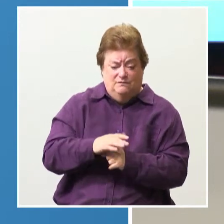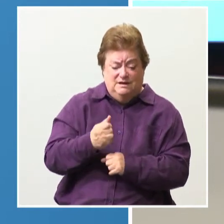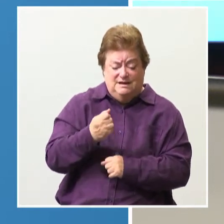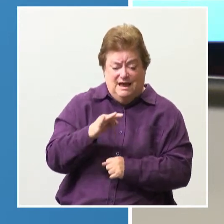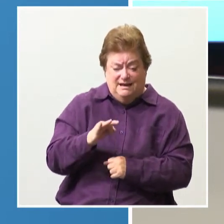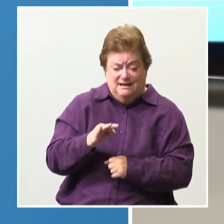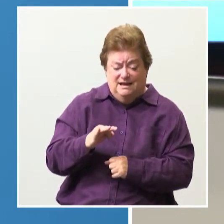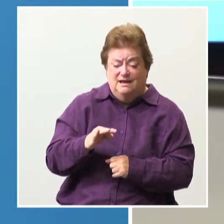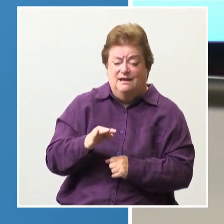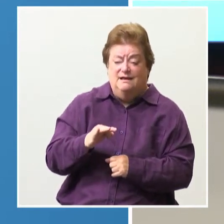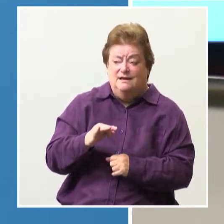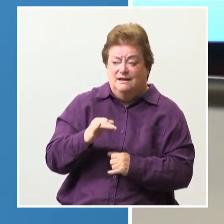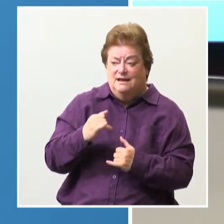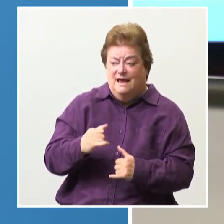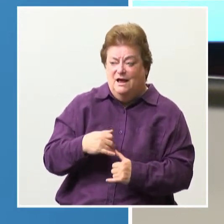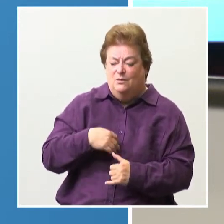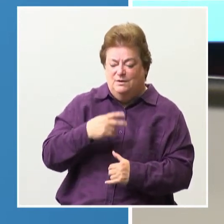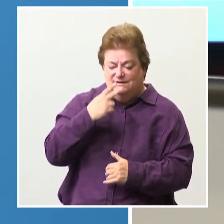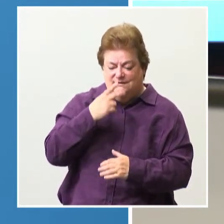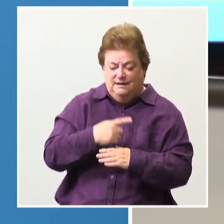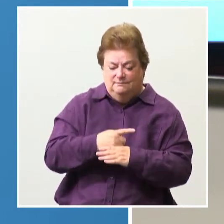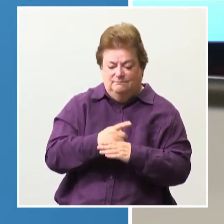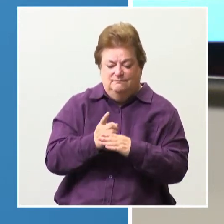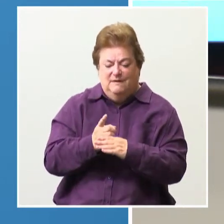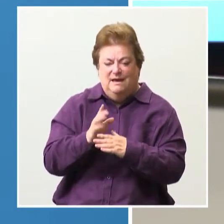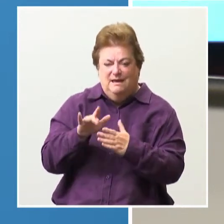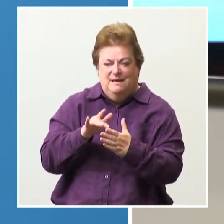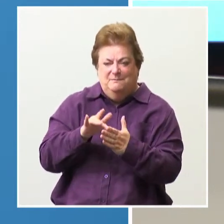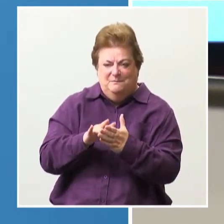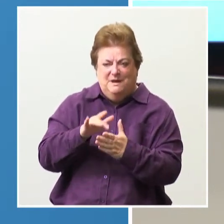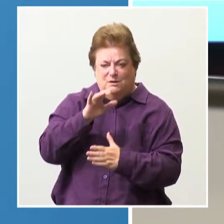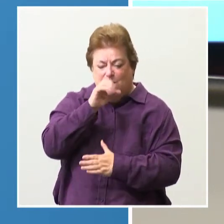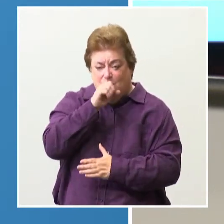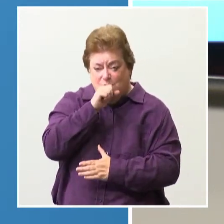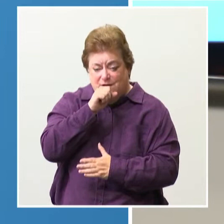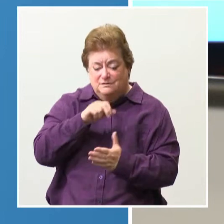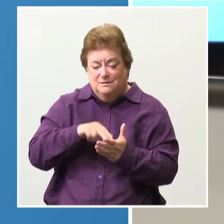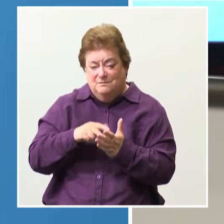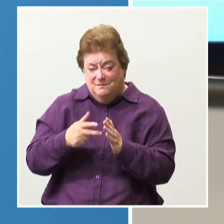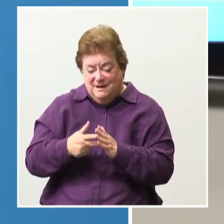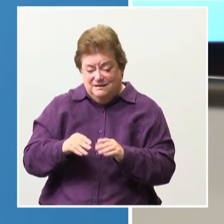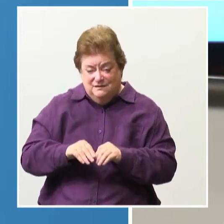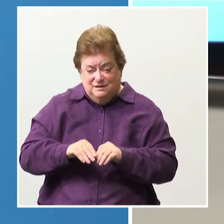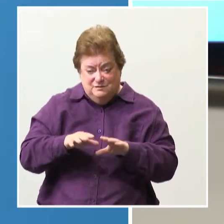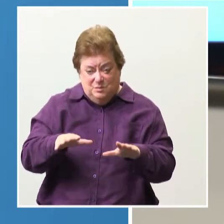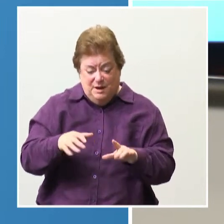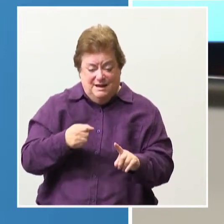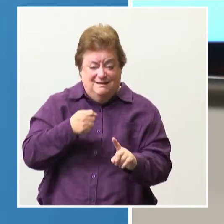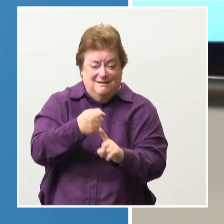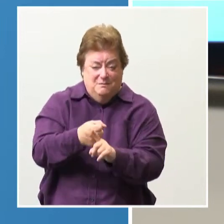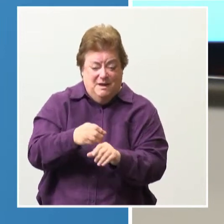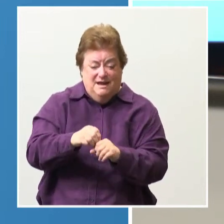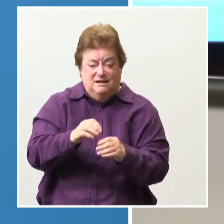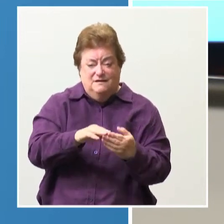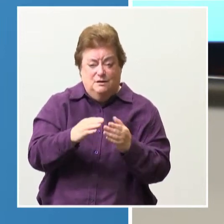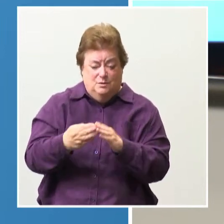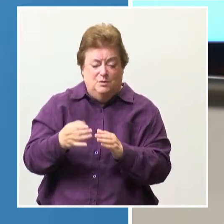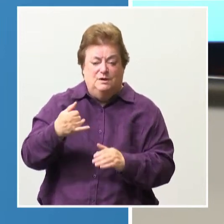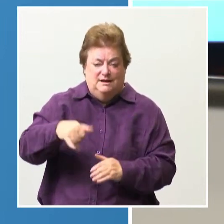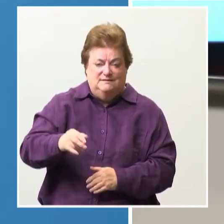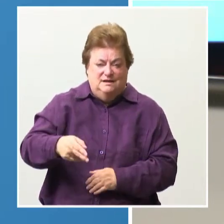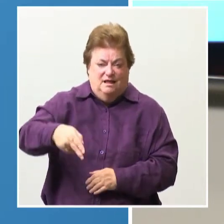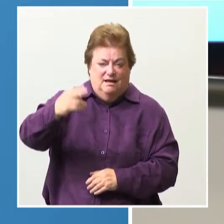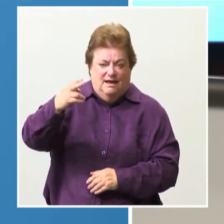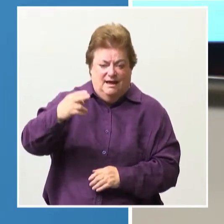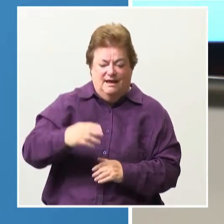COVID-19 risk dial staying in the mid-orange today, meaning the risk of COVID-19 spread and impact in the community is high.